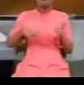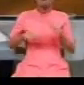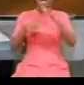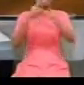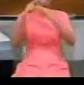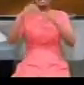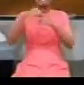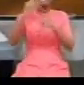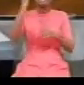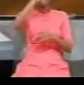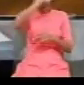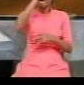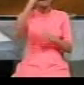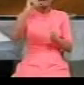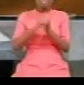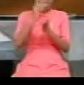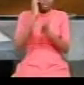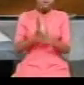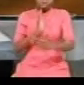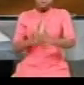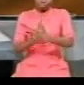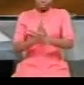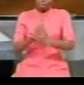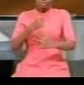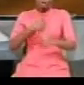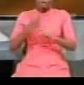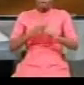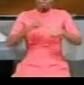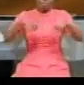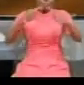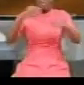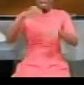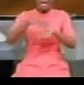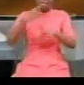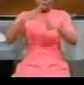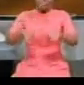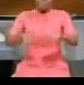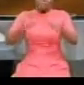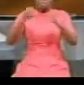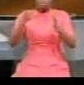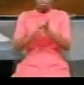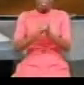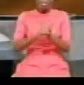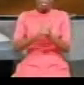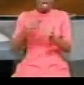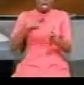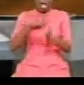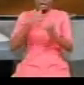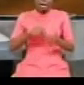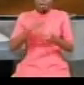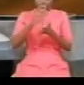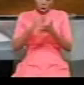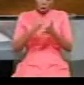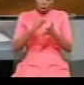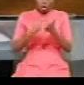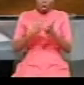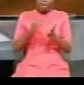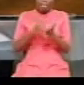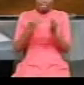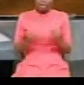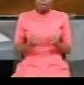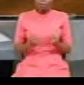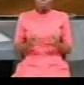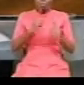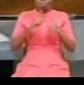in the sky, that will prevent me from going at the rapture, so that you can amend, you can correct it now. Talk to God